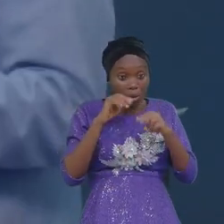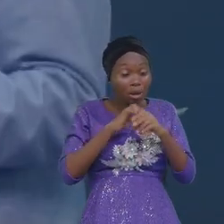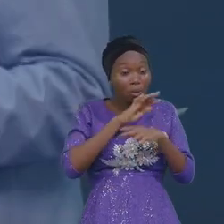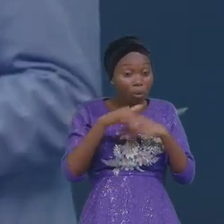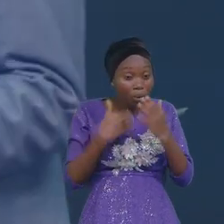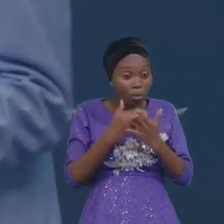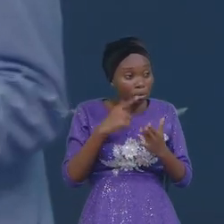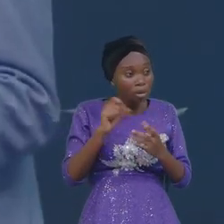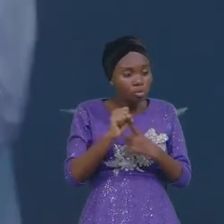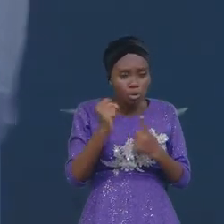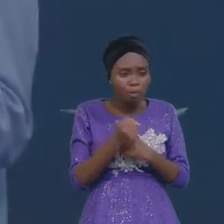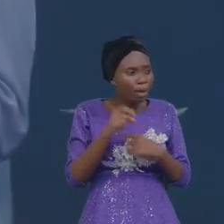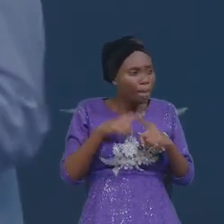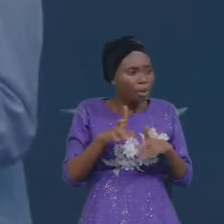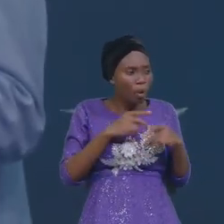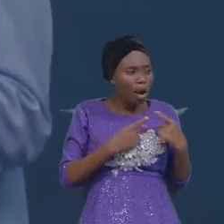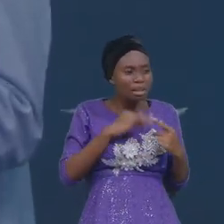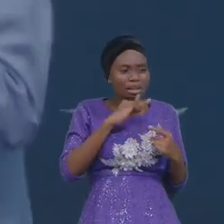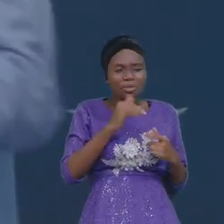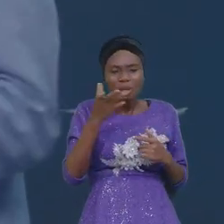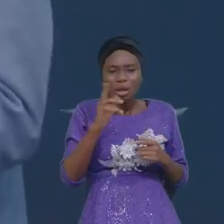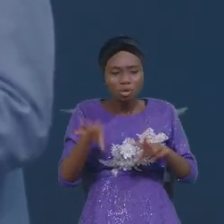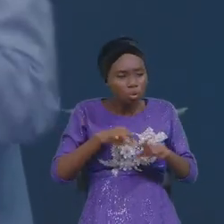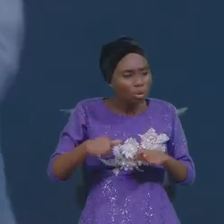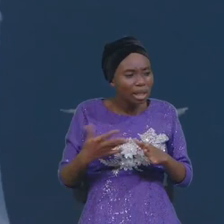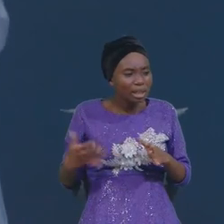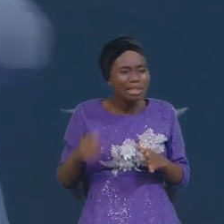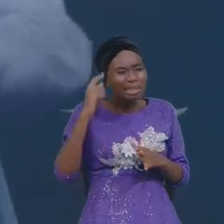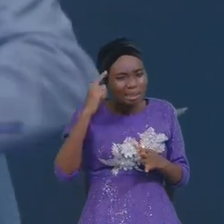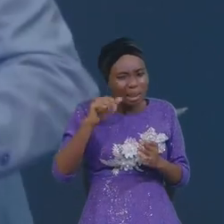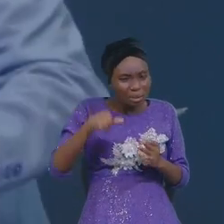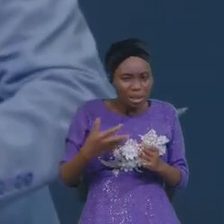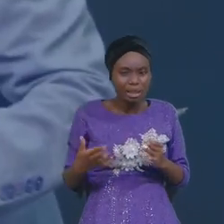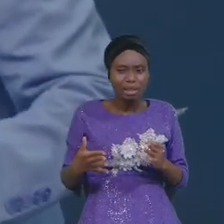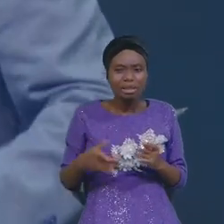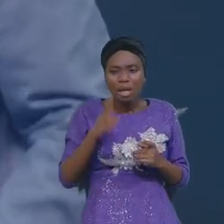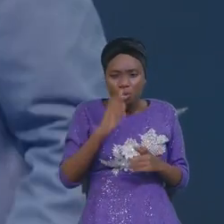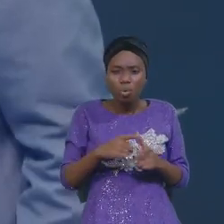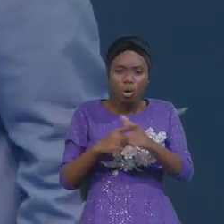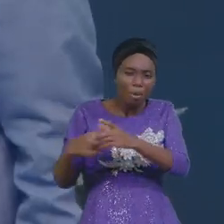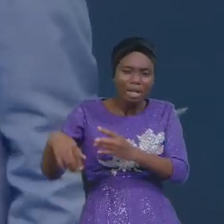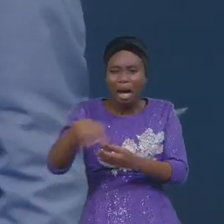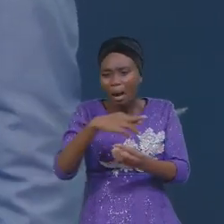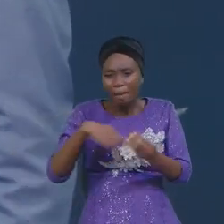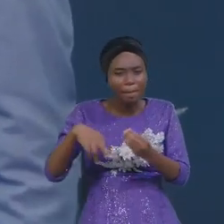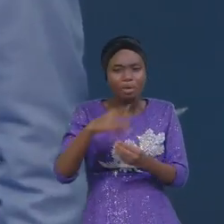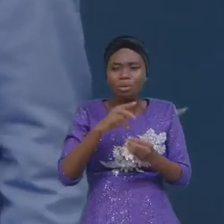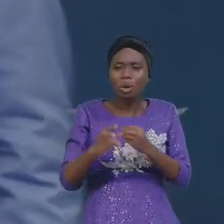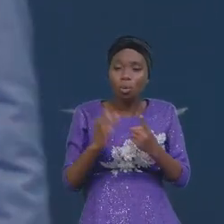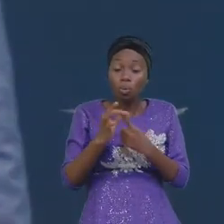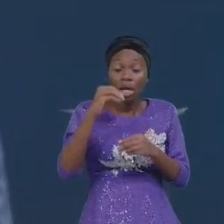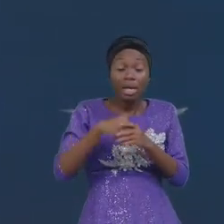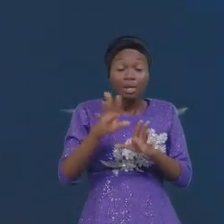but your heart is not there. You're doing other things. You are thinking other things. You're roaming about the world in your